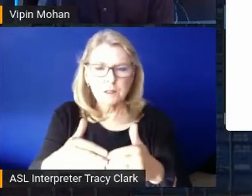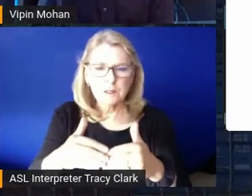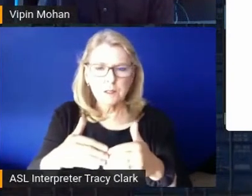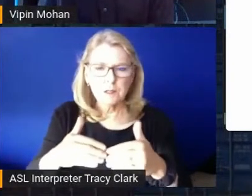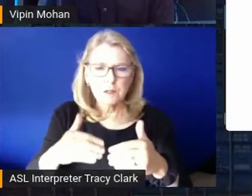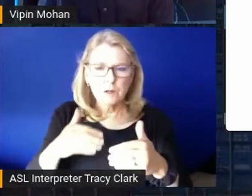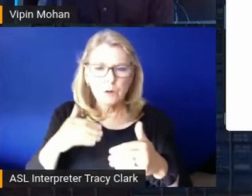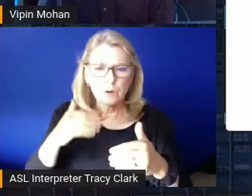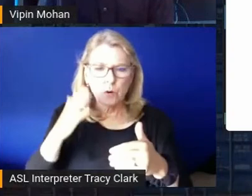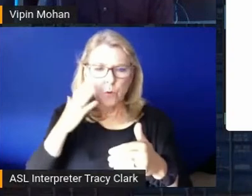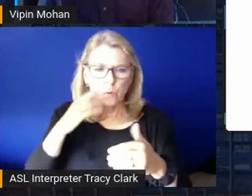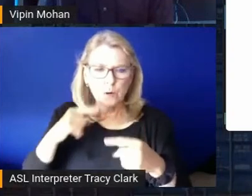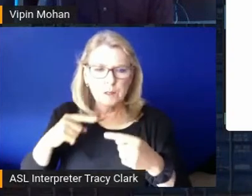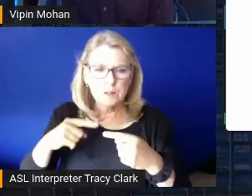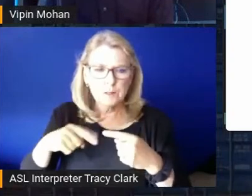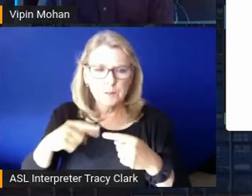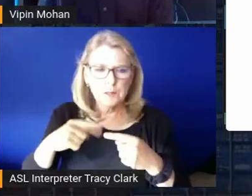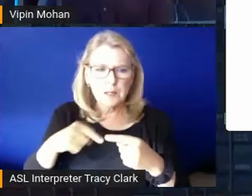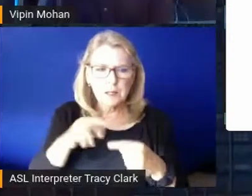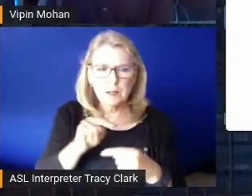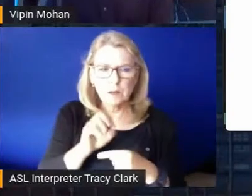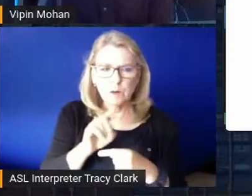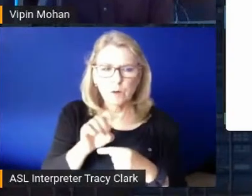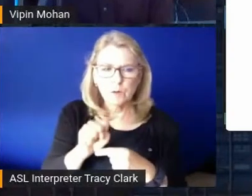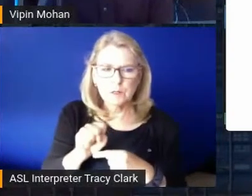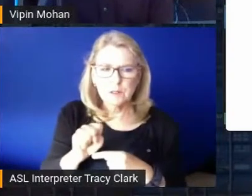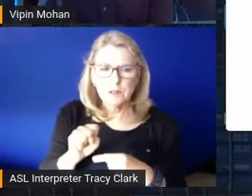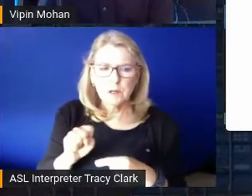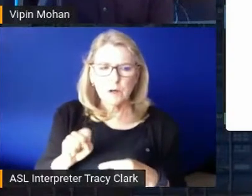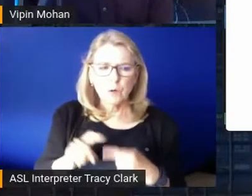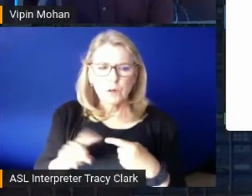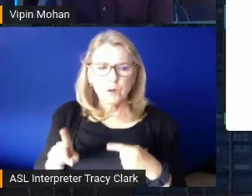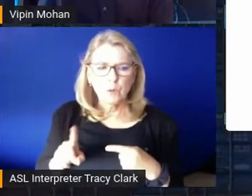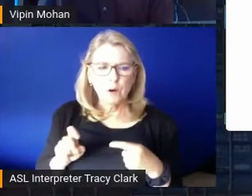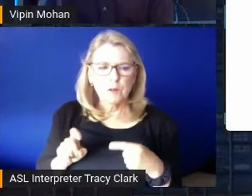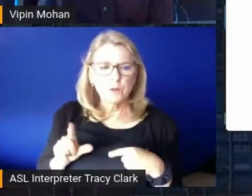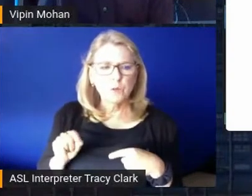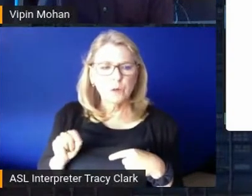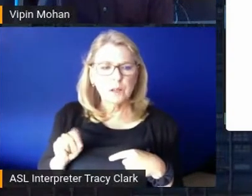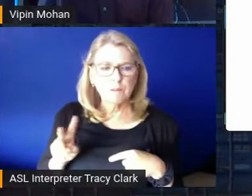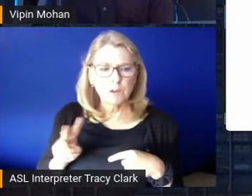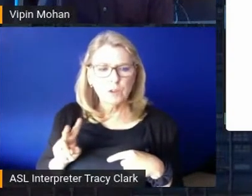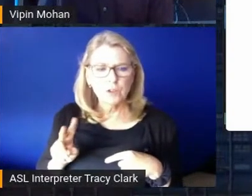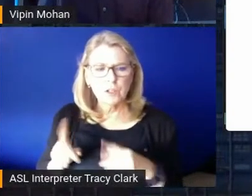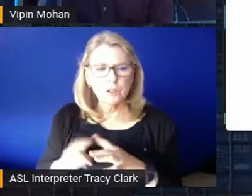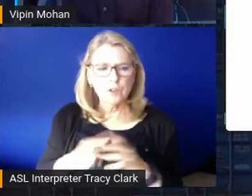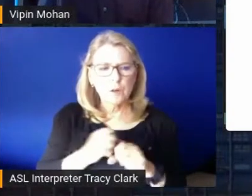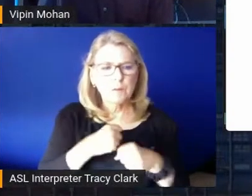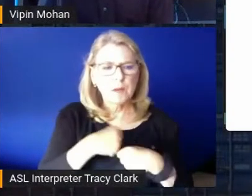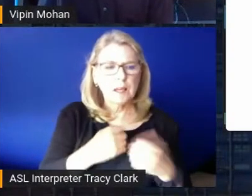spin new nodes with the 121 version and start draining the old nodes with 120,